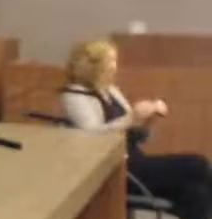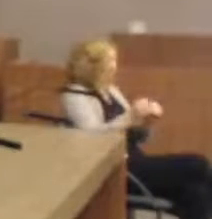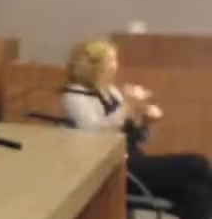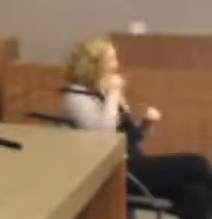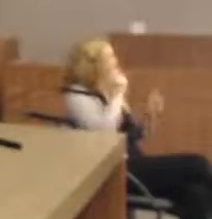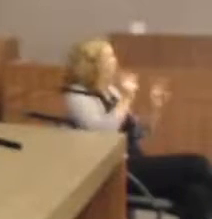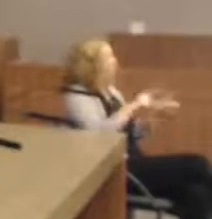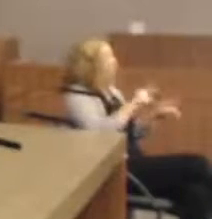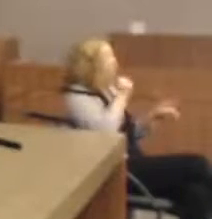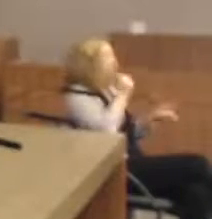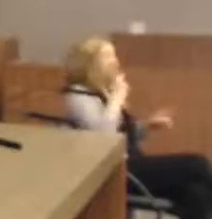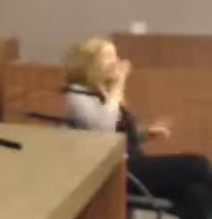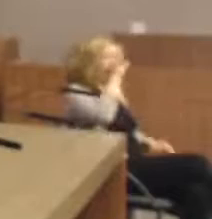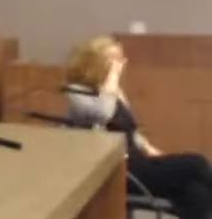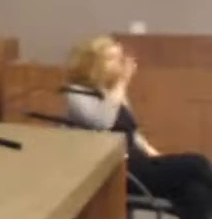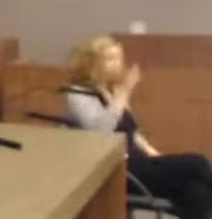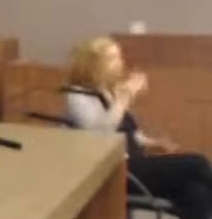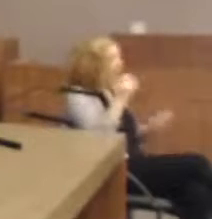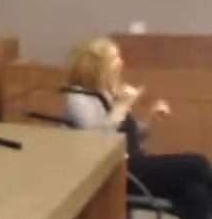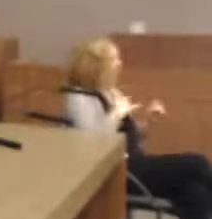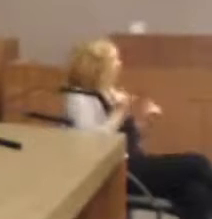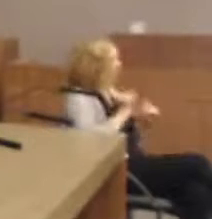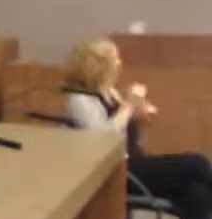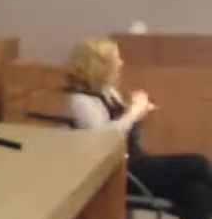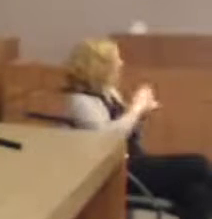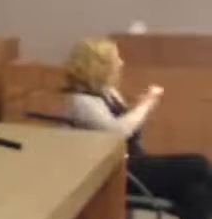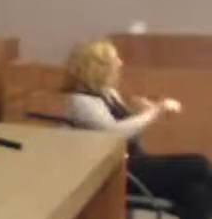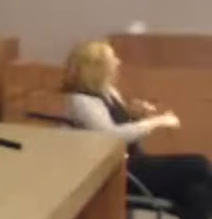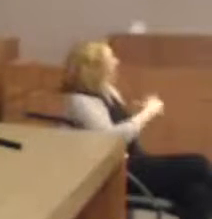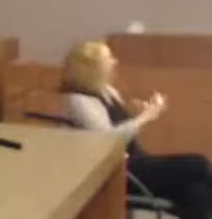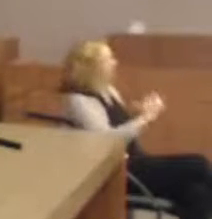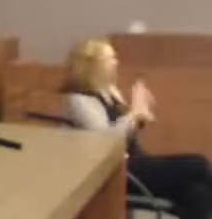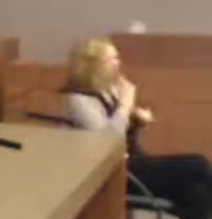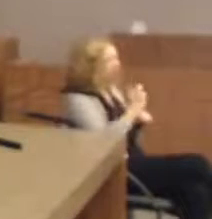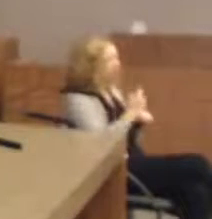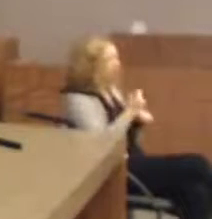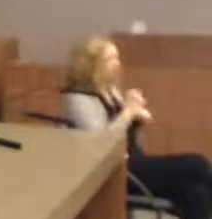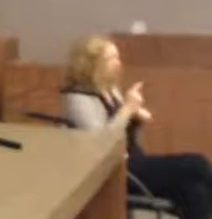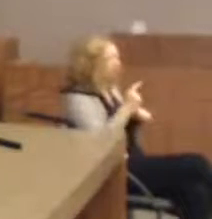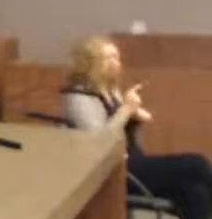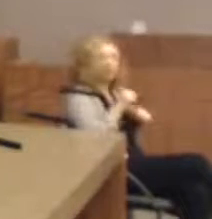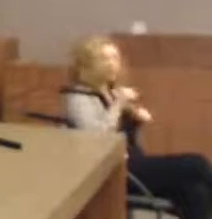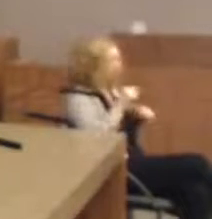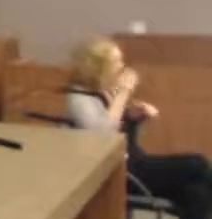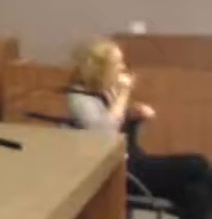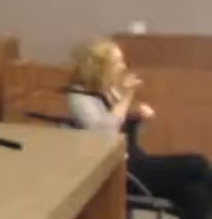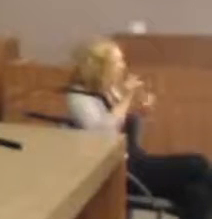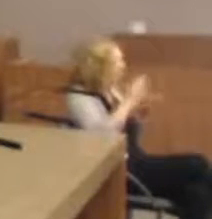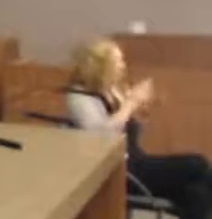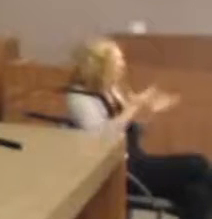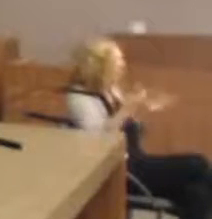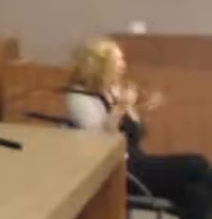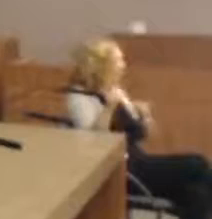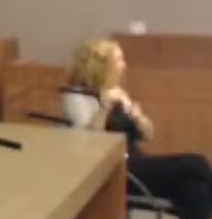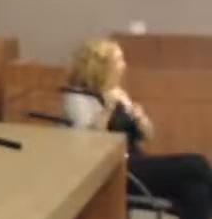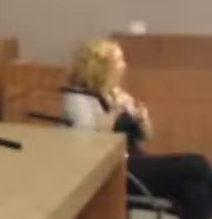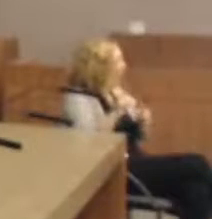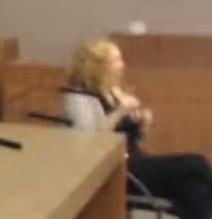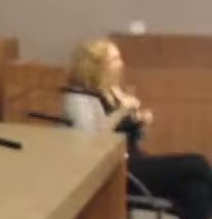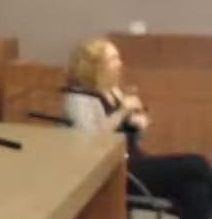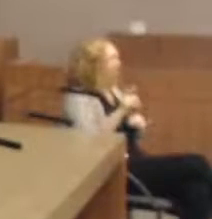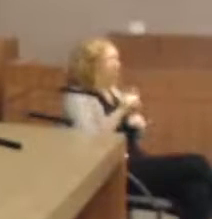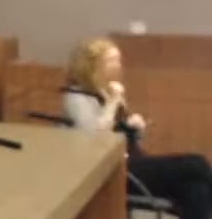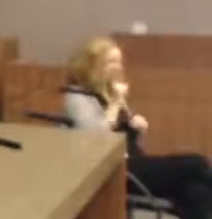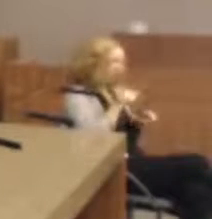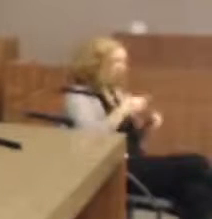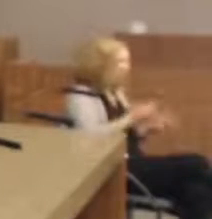me, and now I feel like everyone sucks. Everyone in the world is terrible. This is why terrible things happen. I shouldn't have even come here.